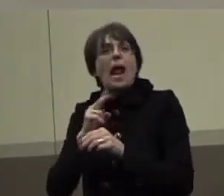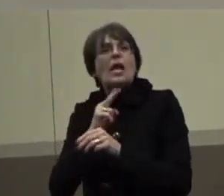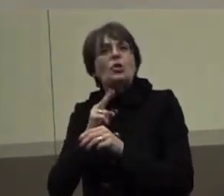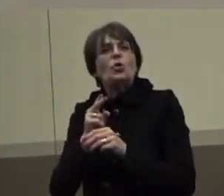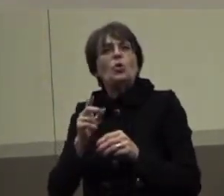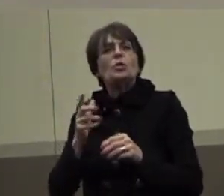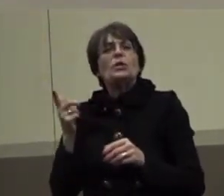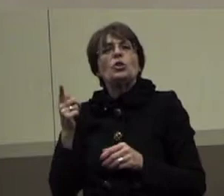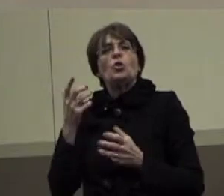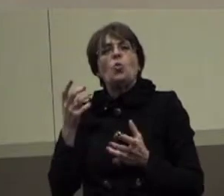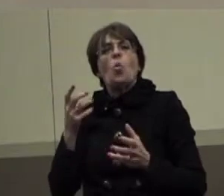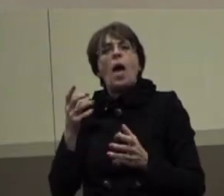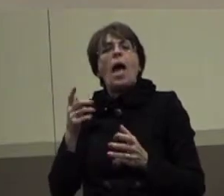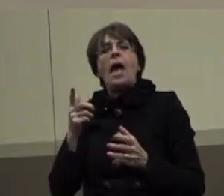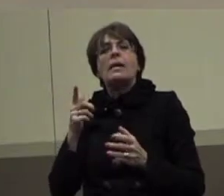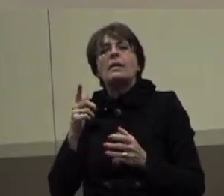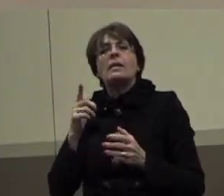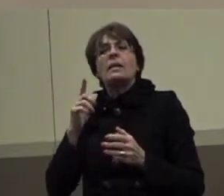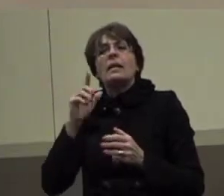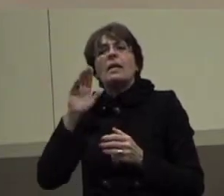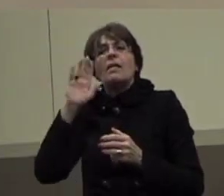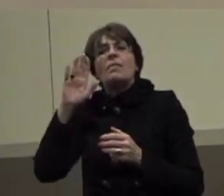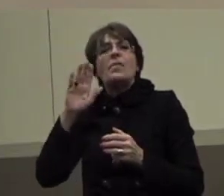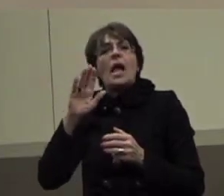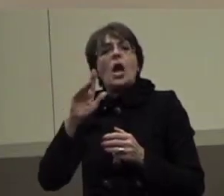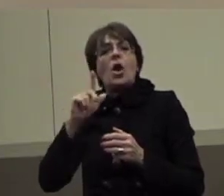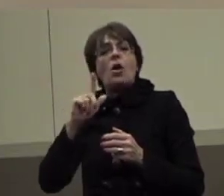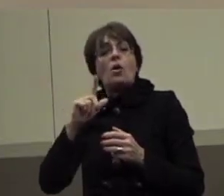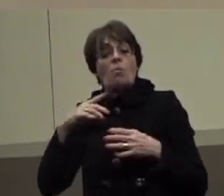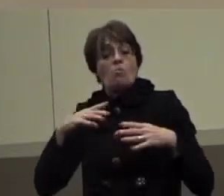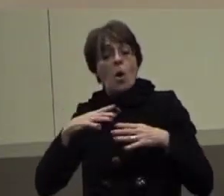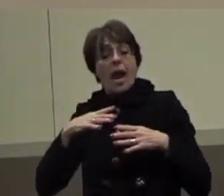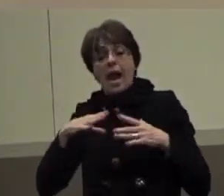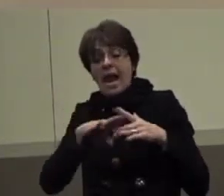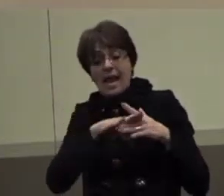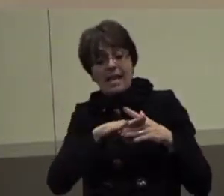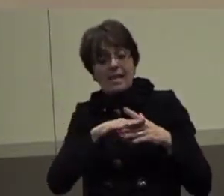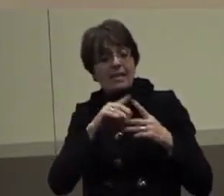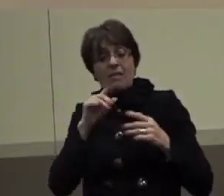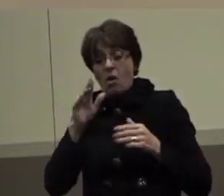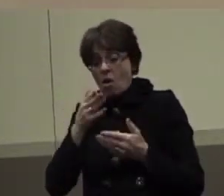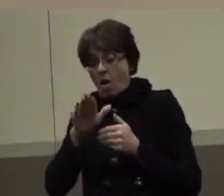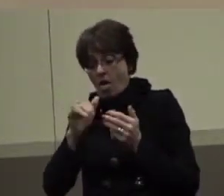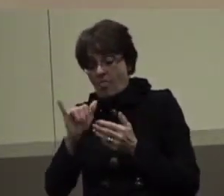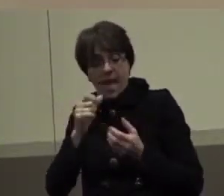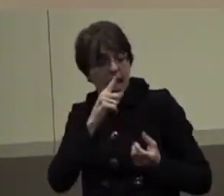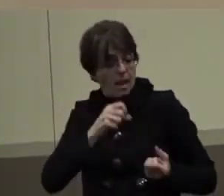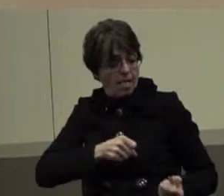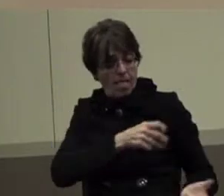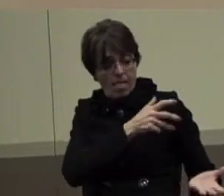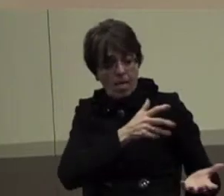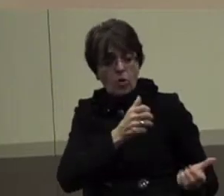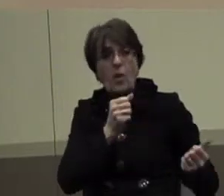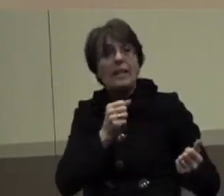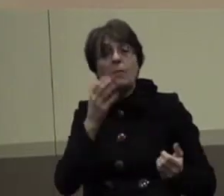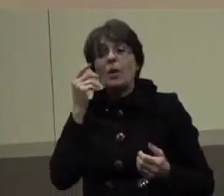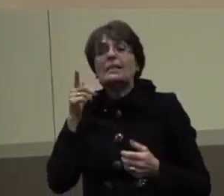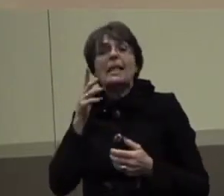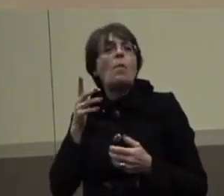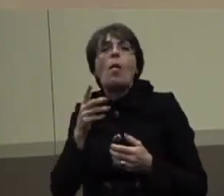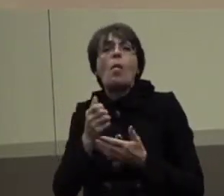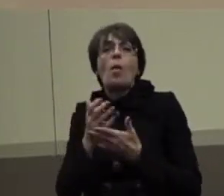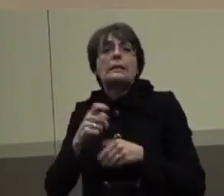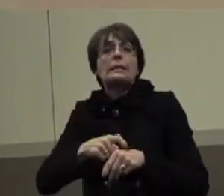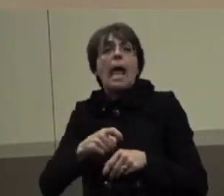put whatever their break was away quickly, because if they can take time piddling with it, they will. So